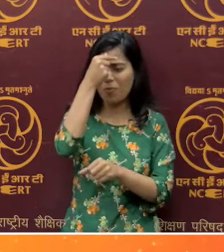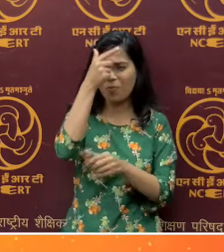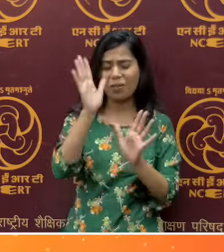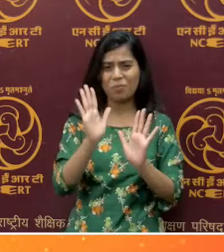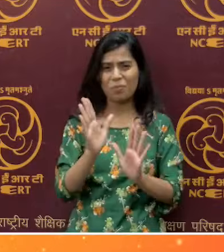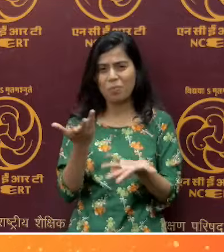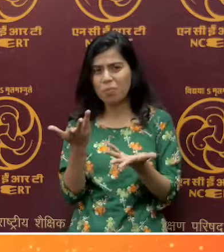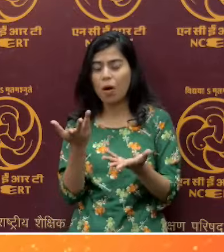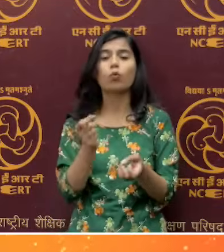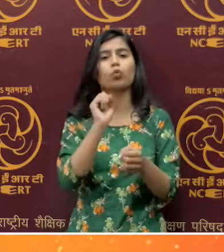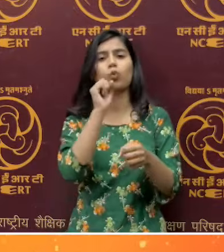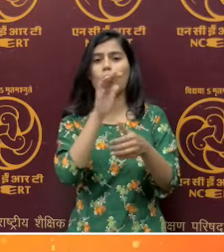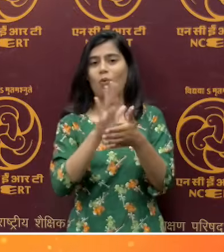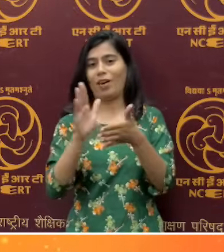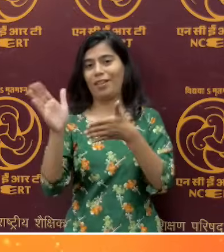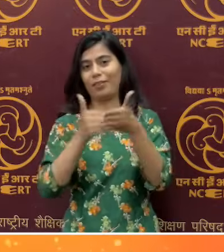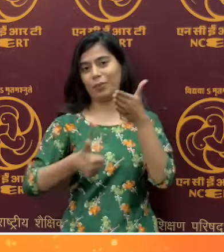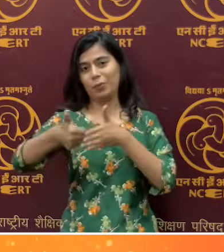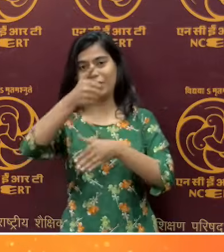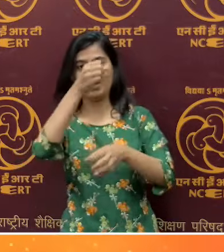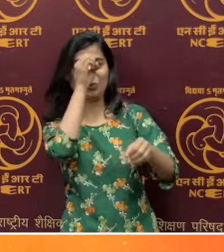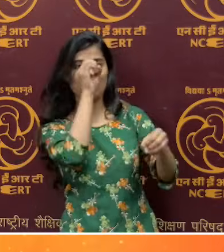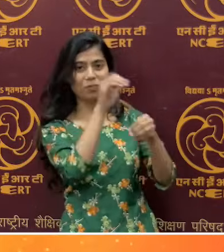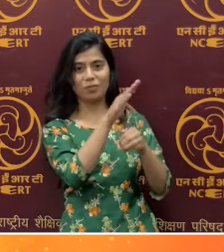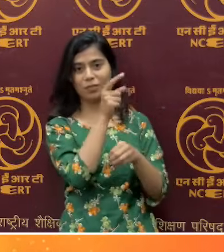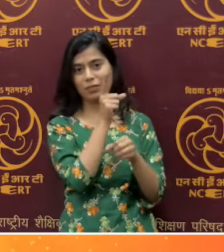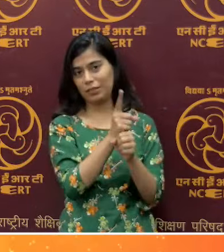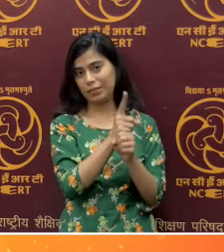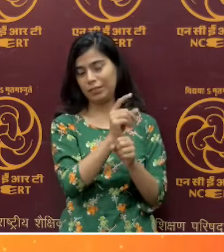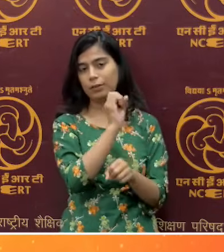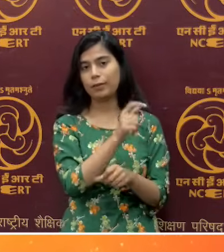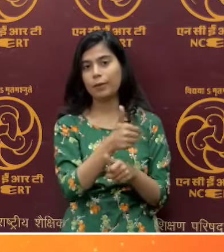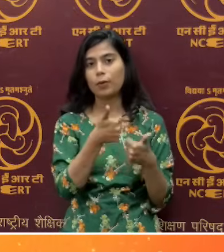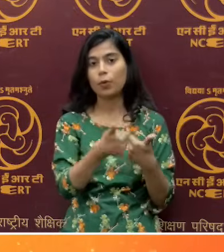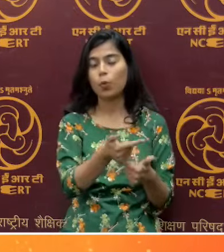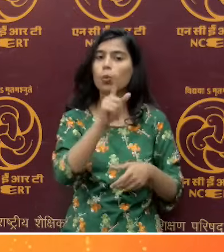this request, he will be onboarded into the particular school. Okay.